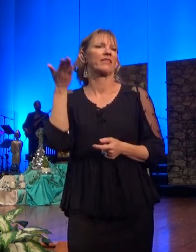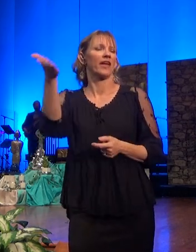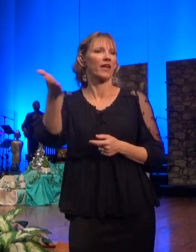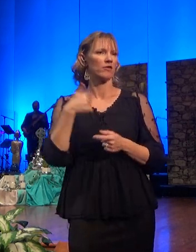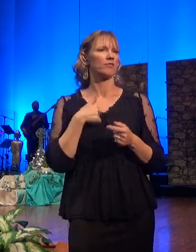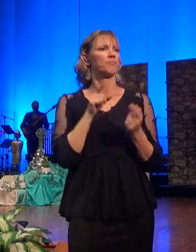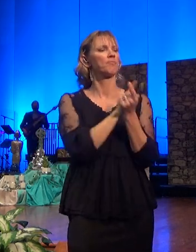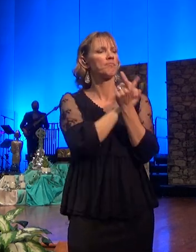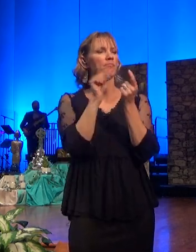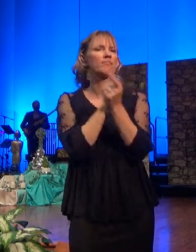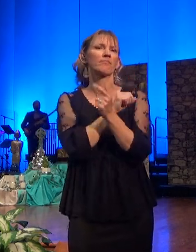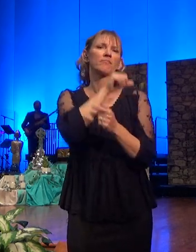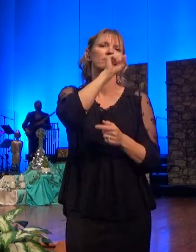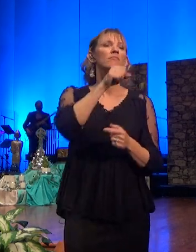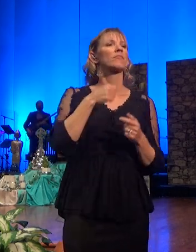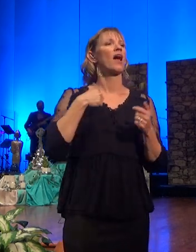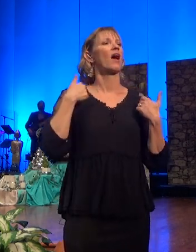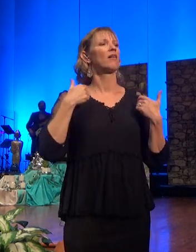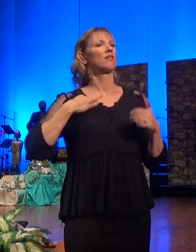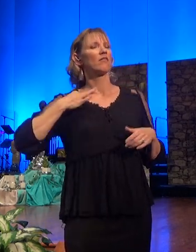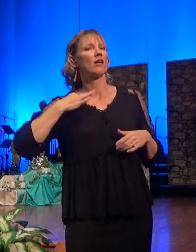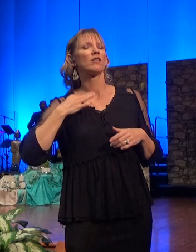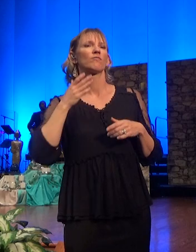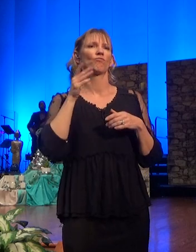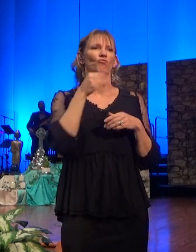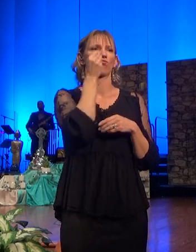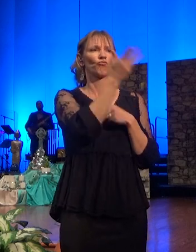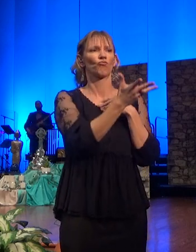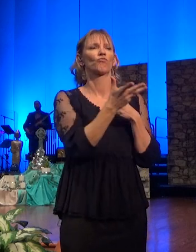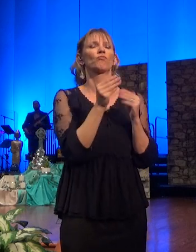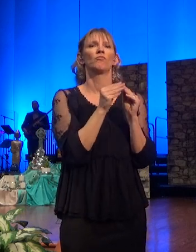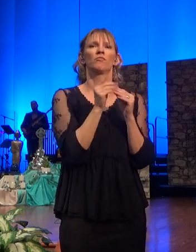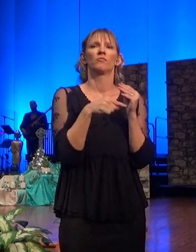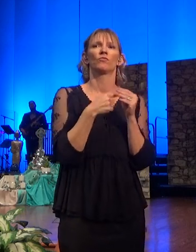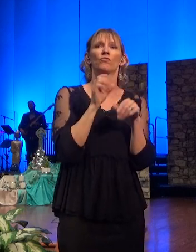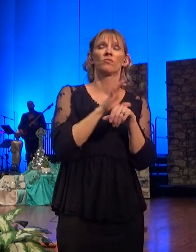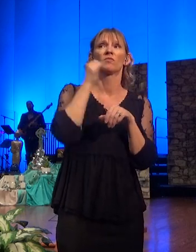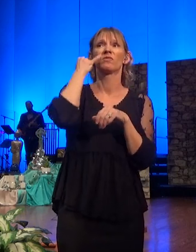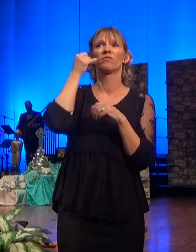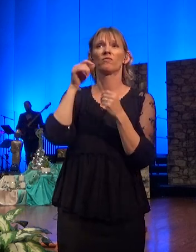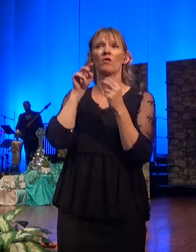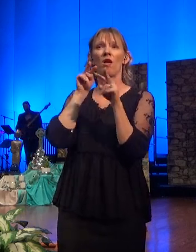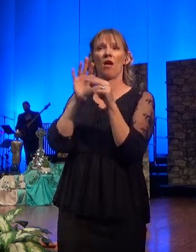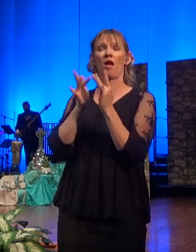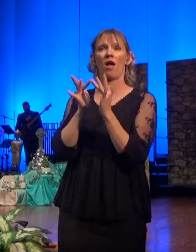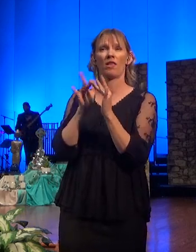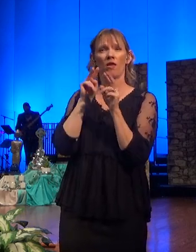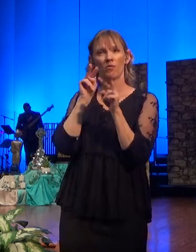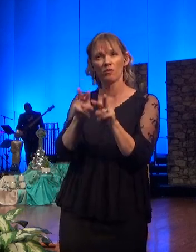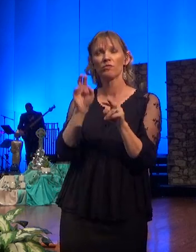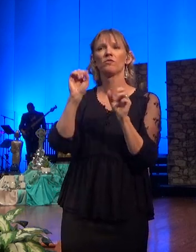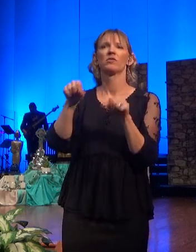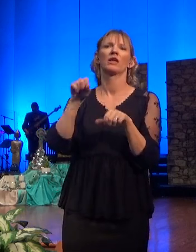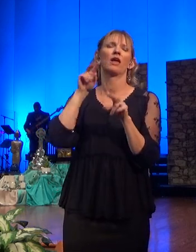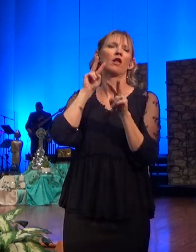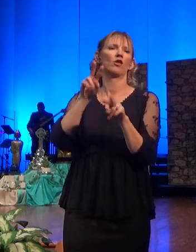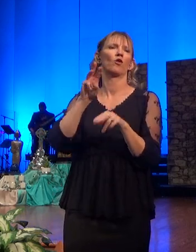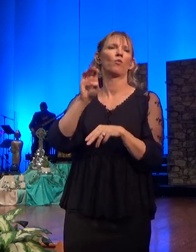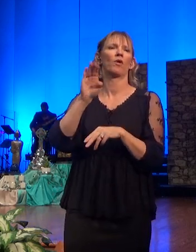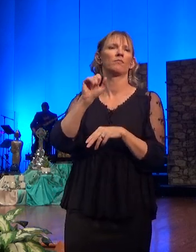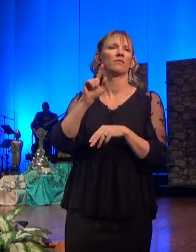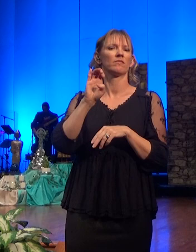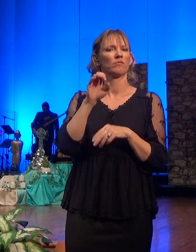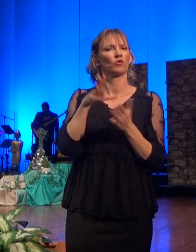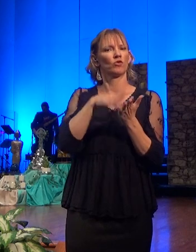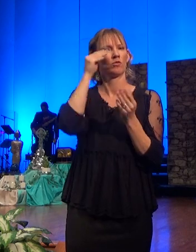And there's wonderful volunteers who would love to tell you more about our church. And if you're watching online, you probably know where to go, milehighchurch.org, to learn more about